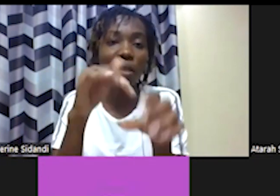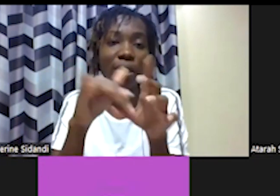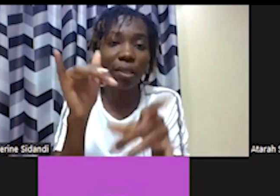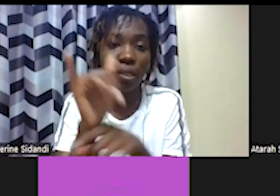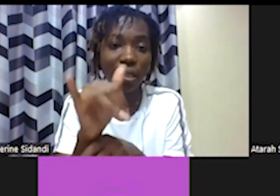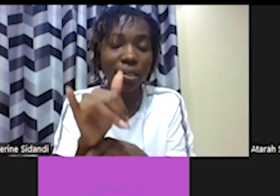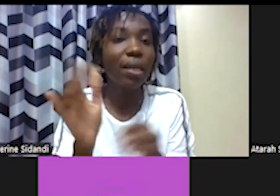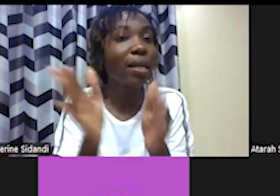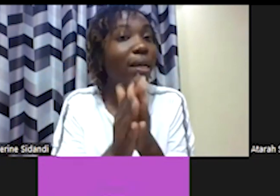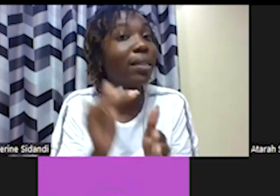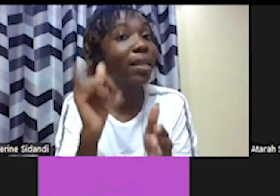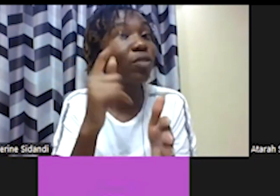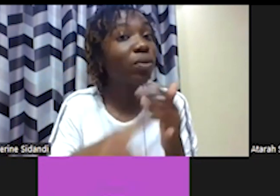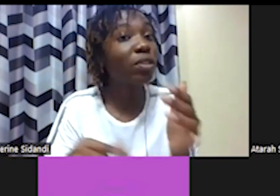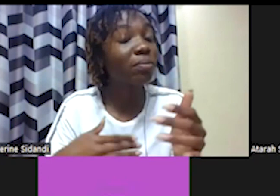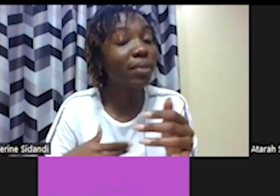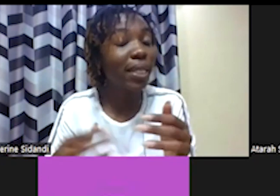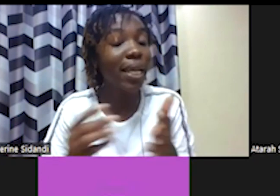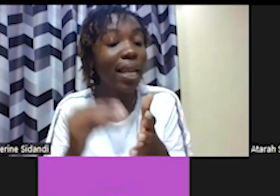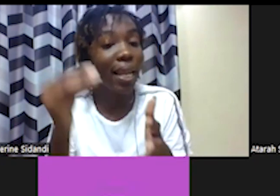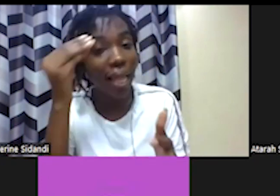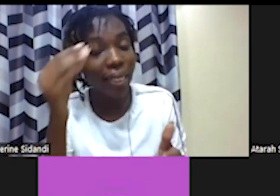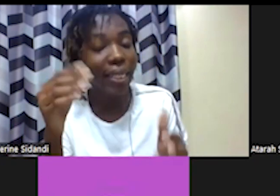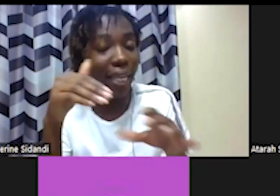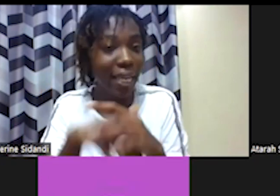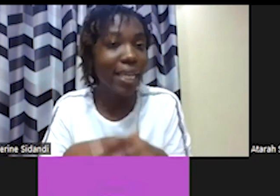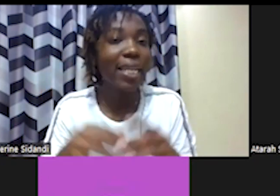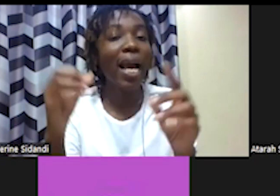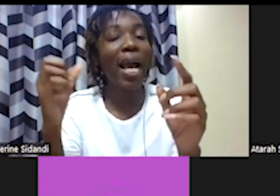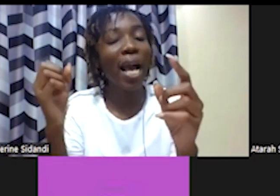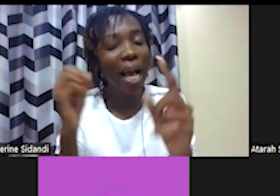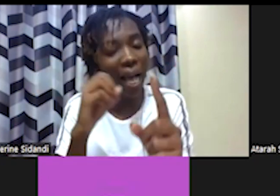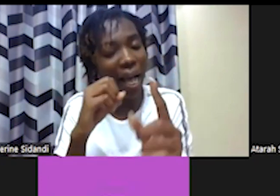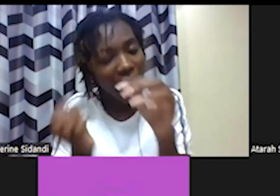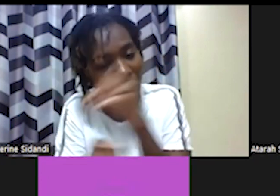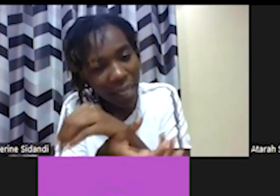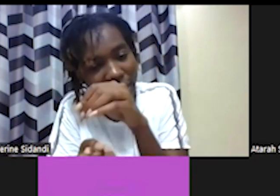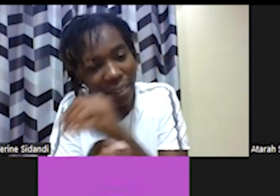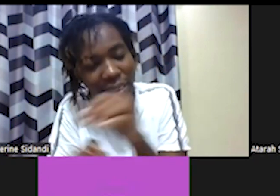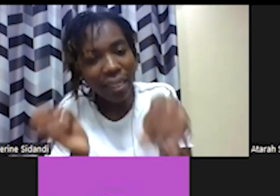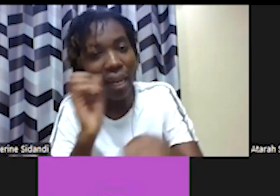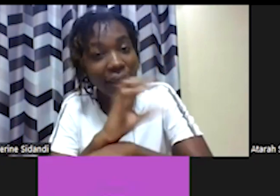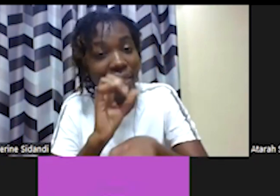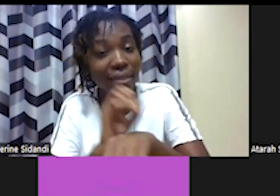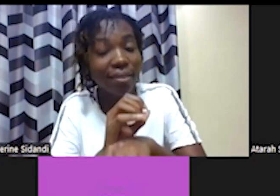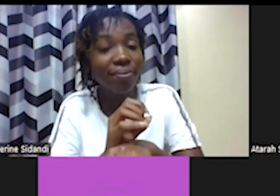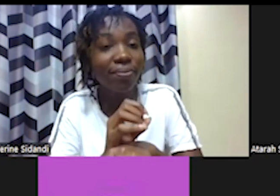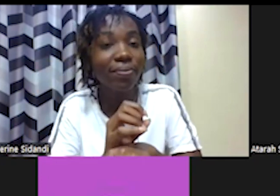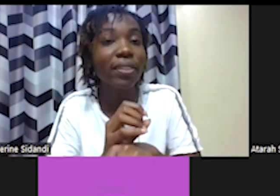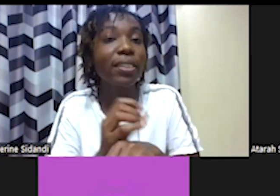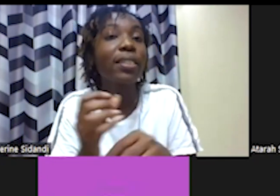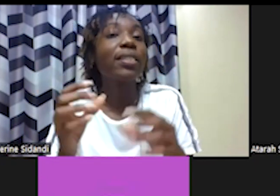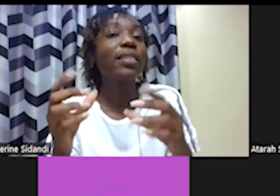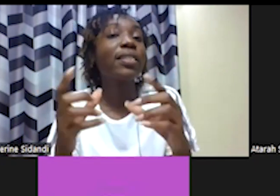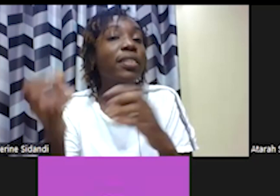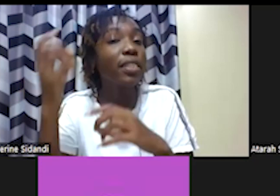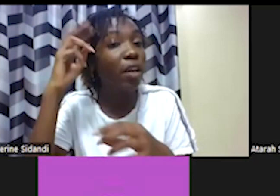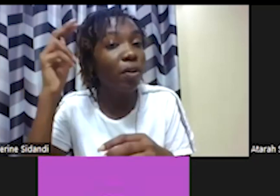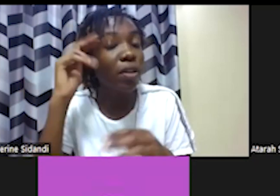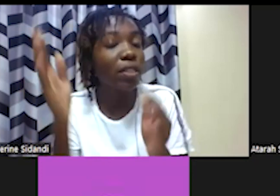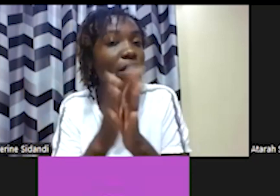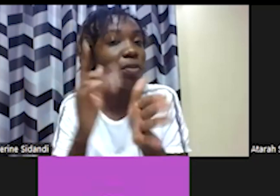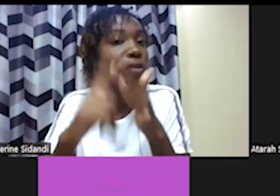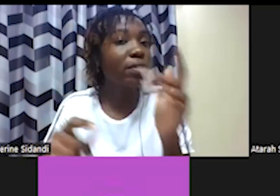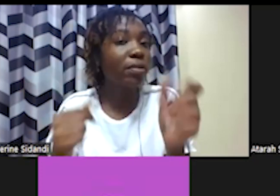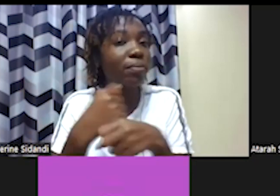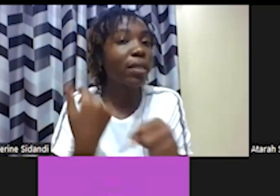learned in counseling psychology, and I try to work about it. But not all of us make an understanding